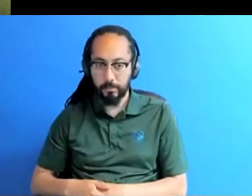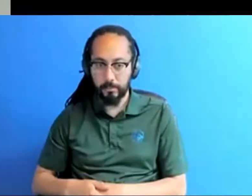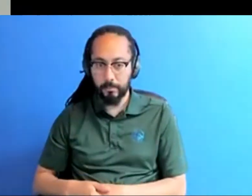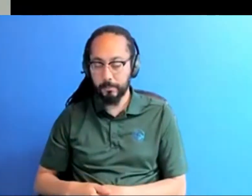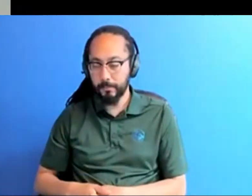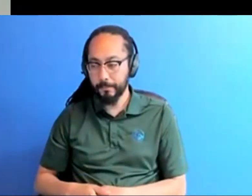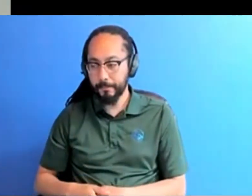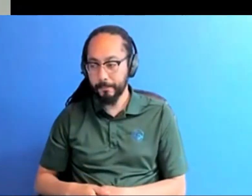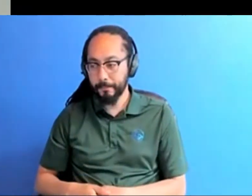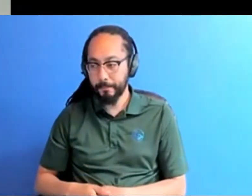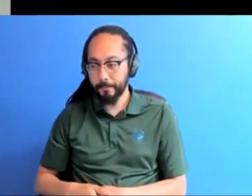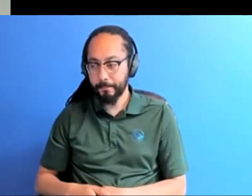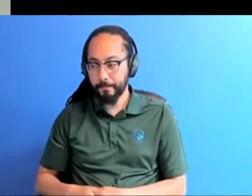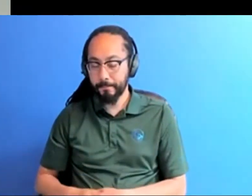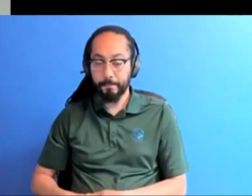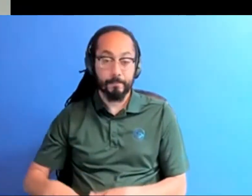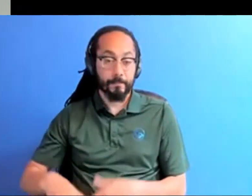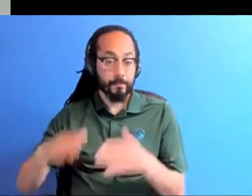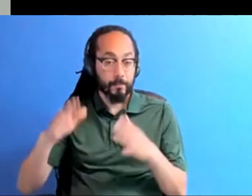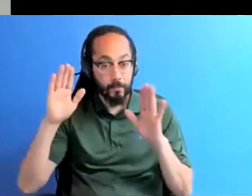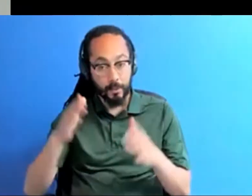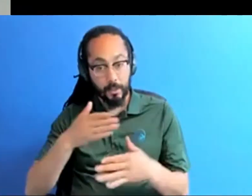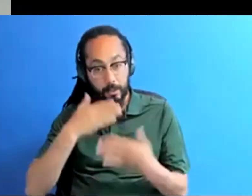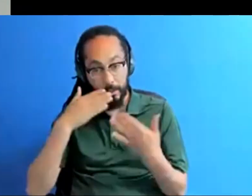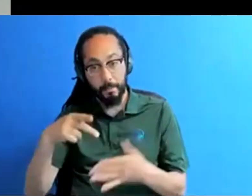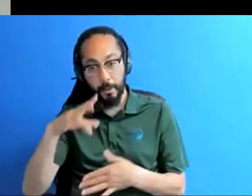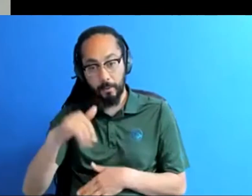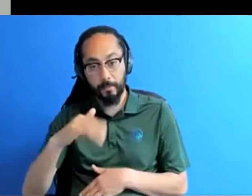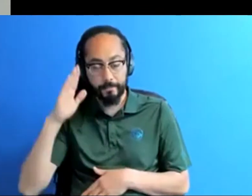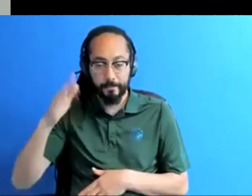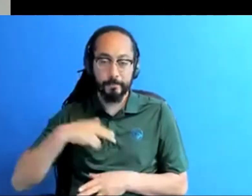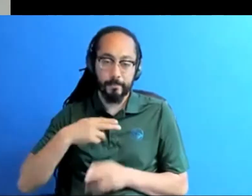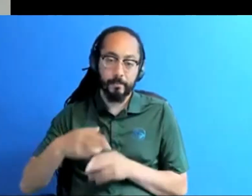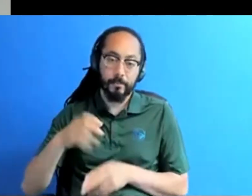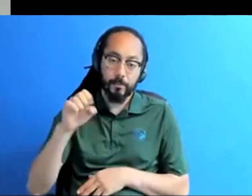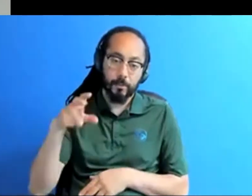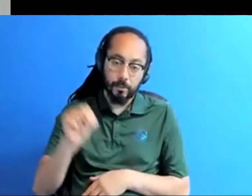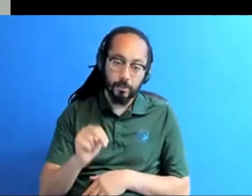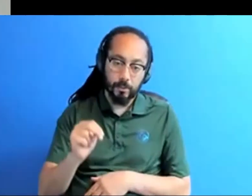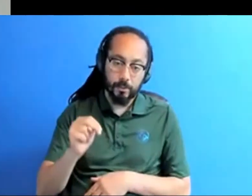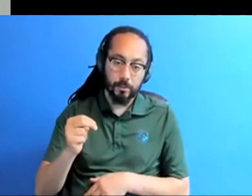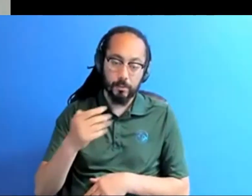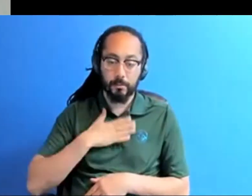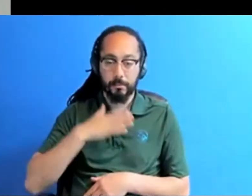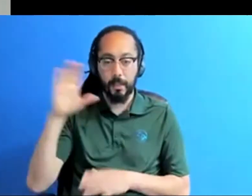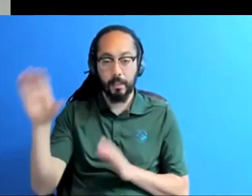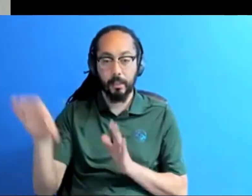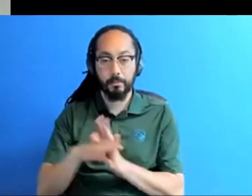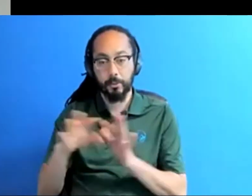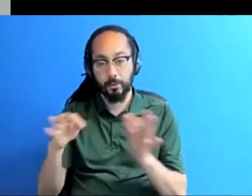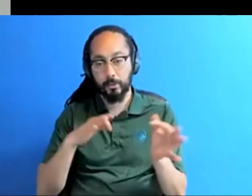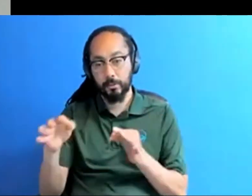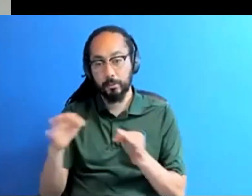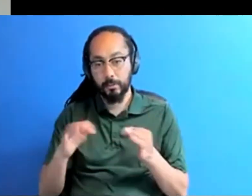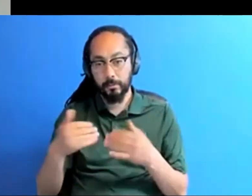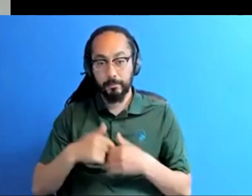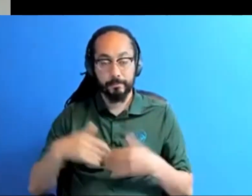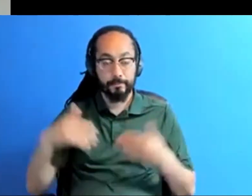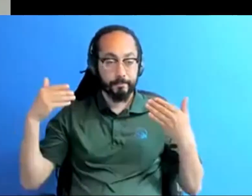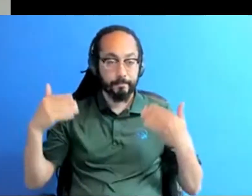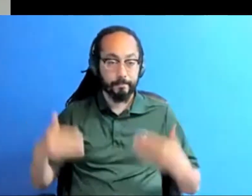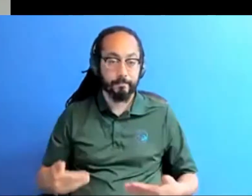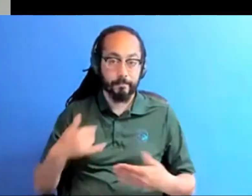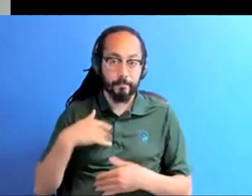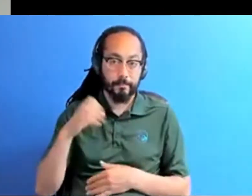Great, thanks, Perry. So my name's Sean. For my image description, I am an